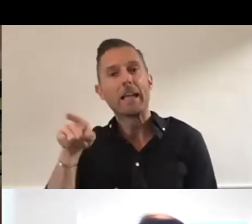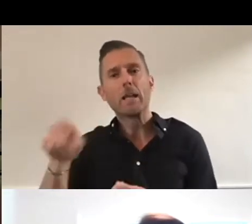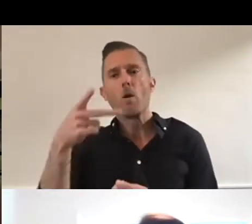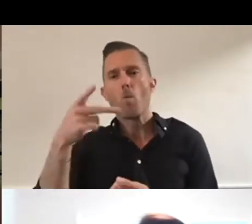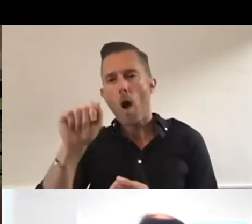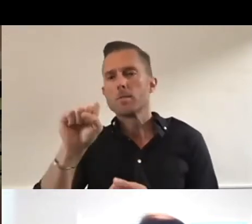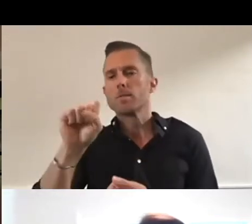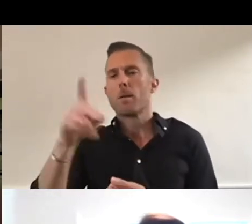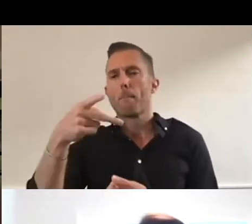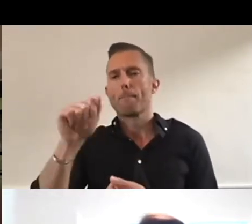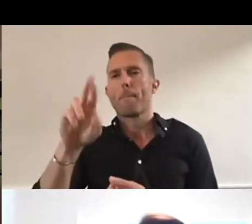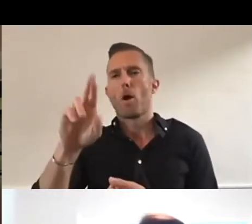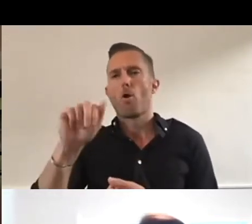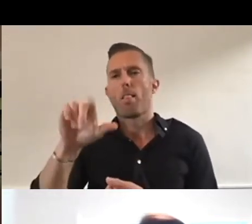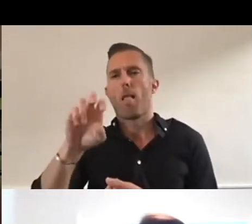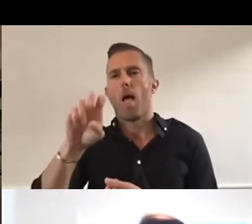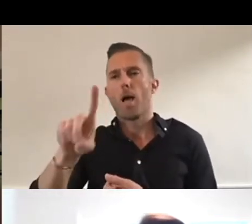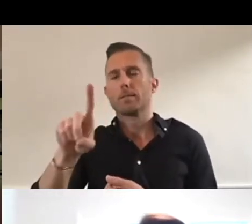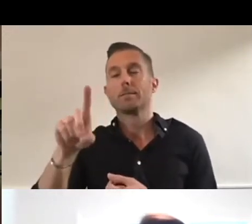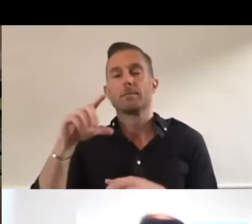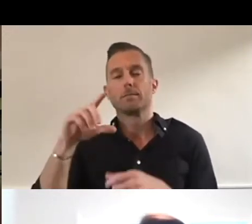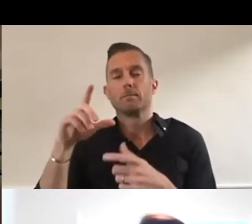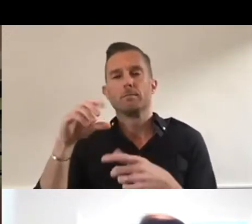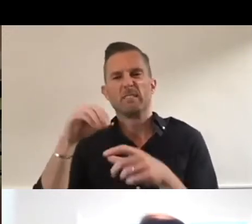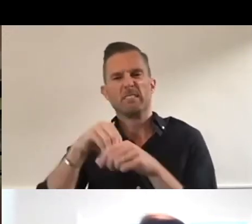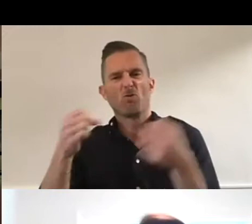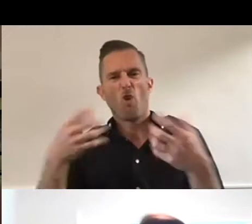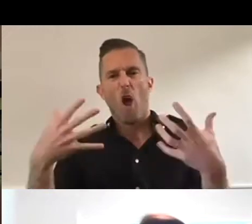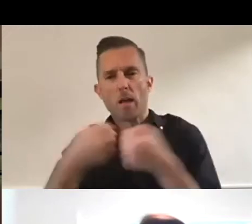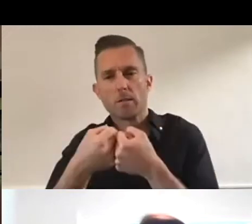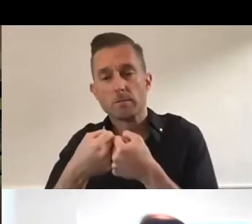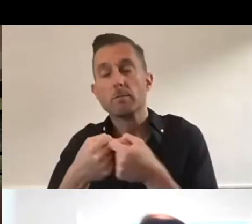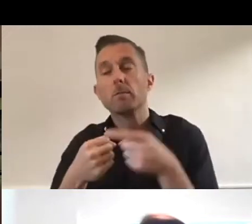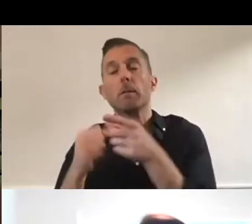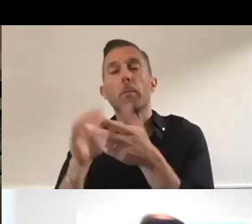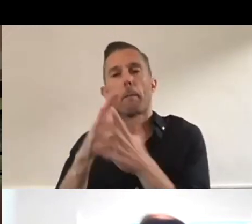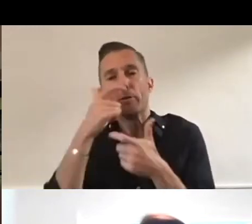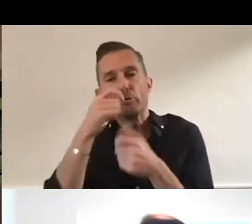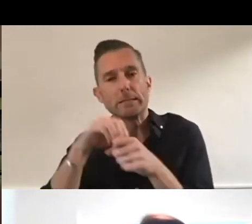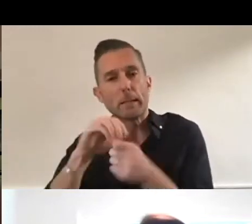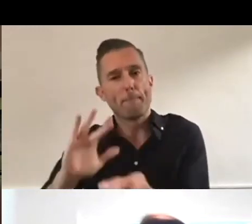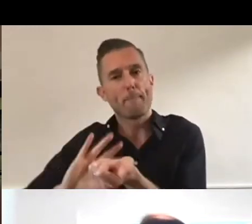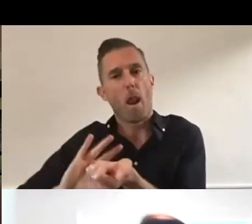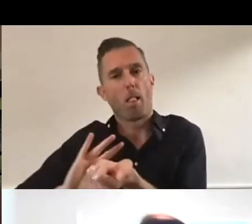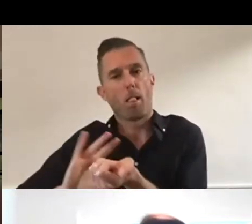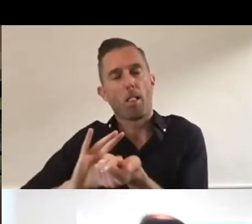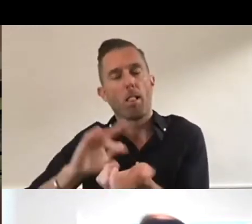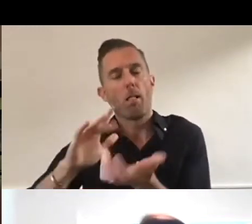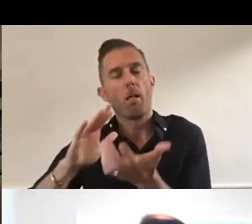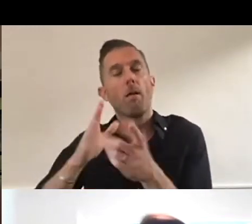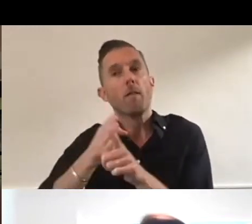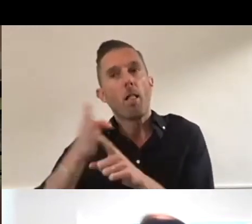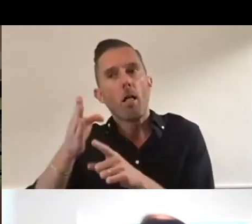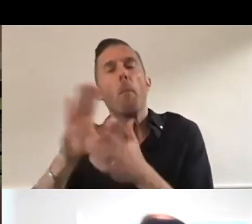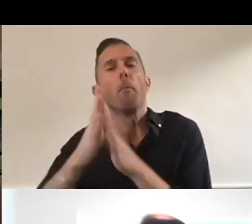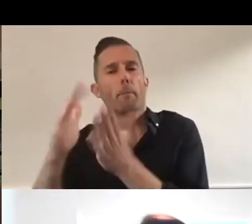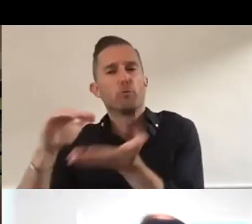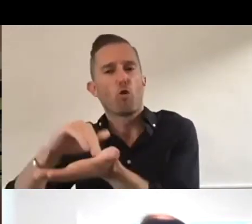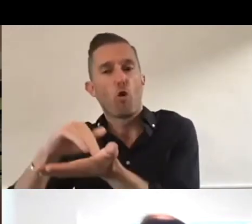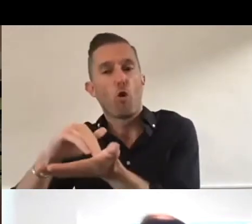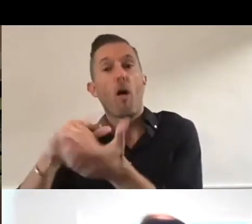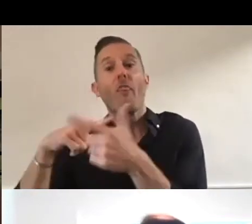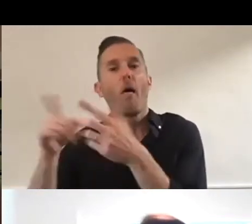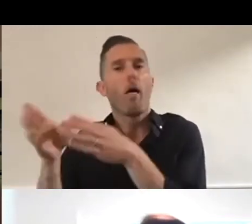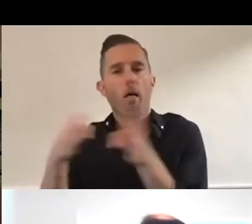which ultimately led to an interest in medicine and a career as a doctor. Then, as a writer who can